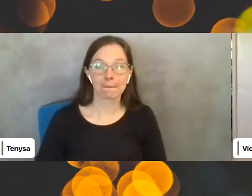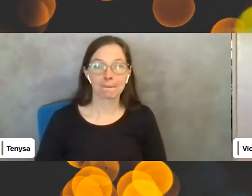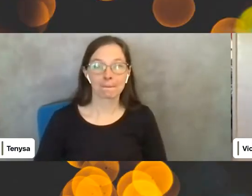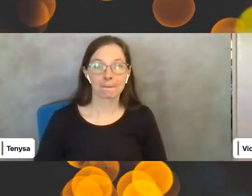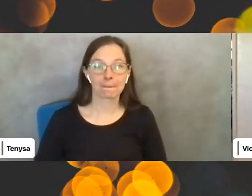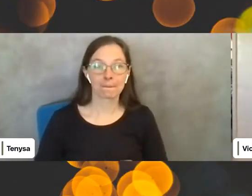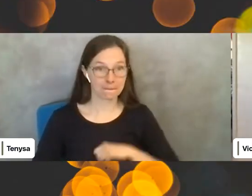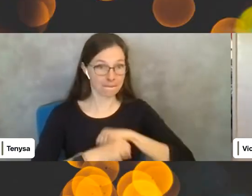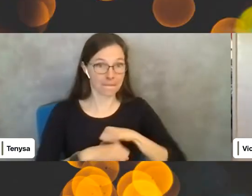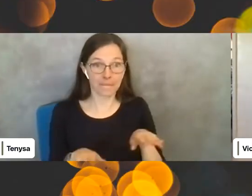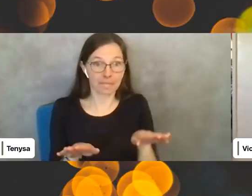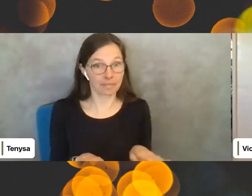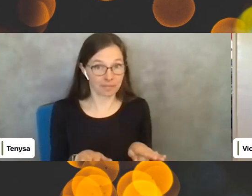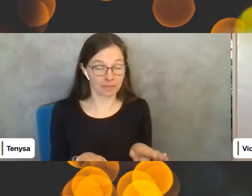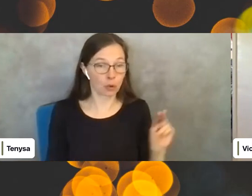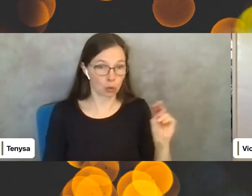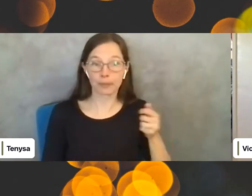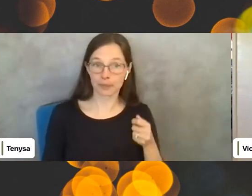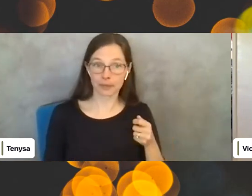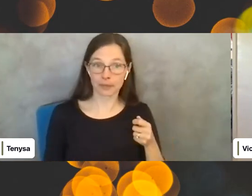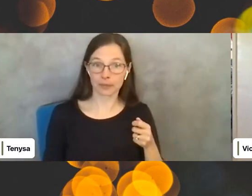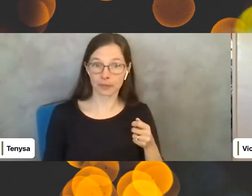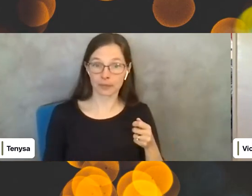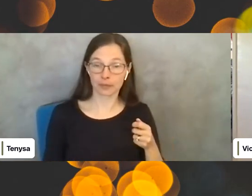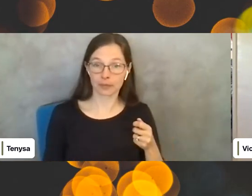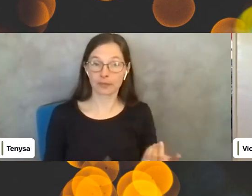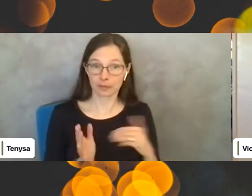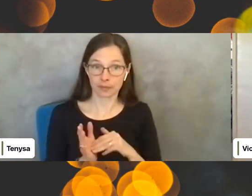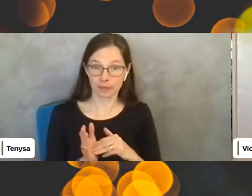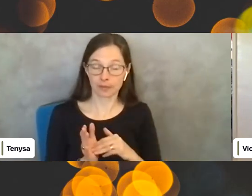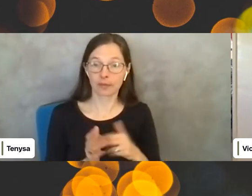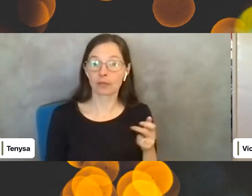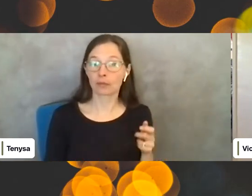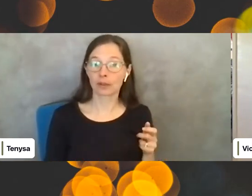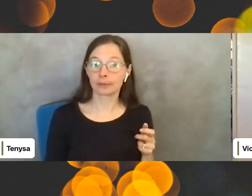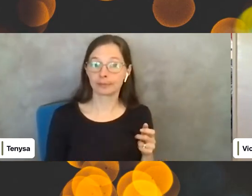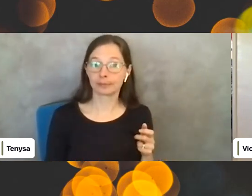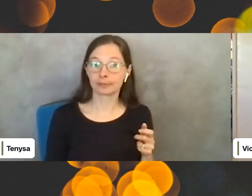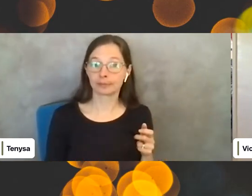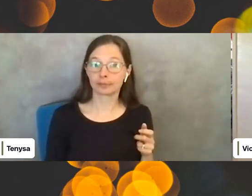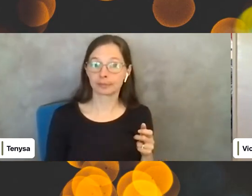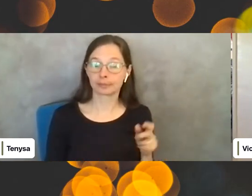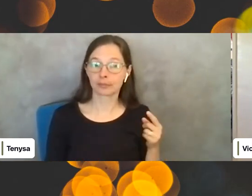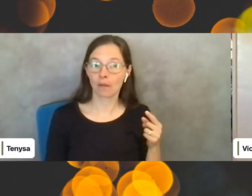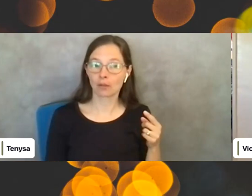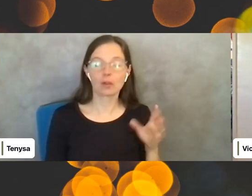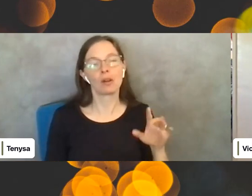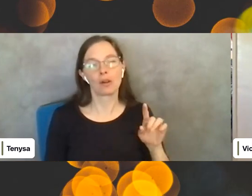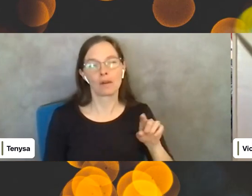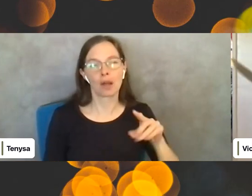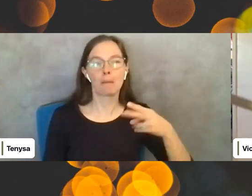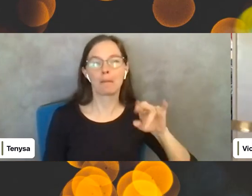Fantastic, back to on guard in that neutral position. We're gonna go again to prima, the first